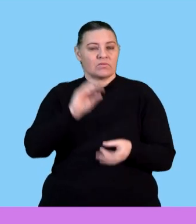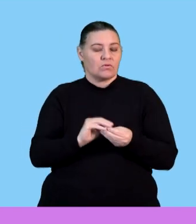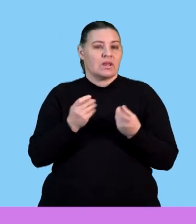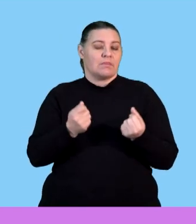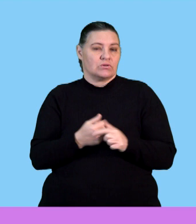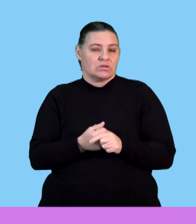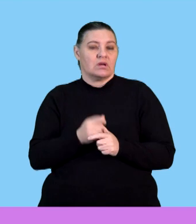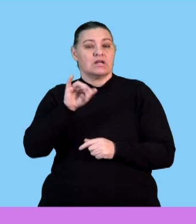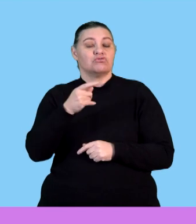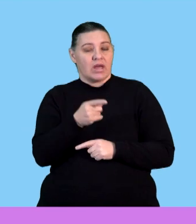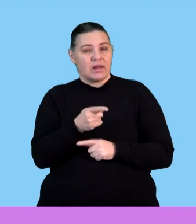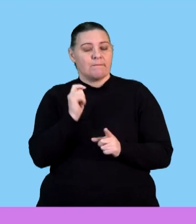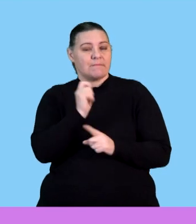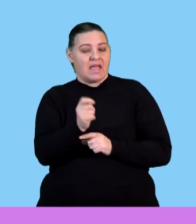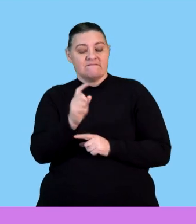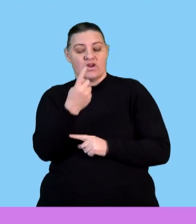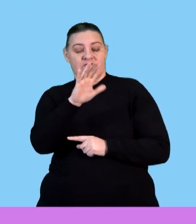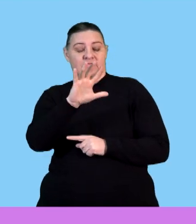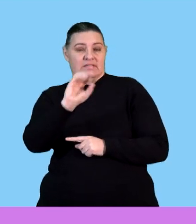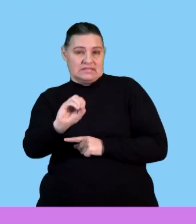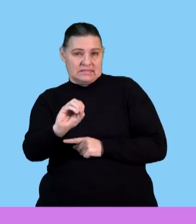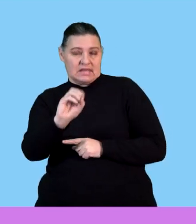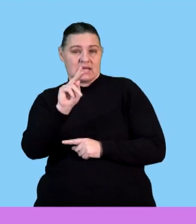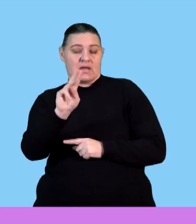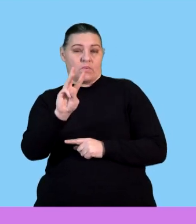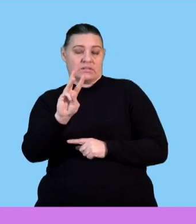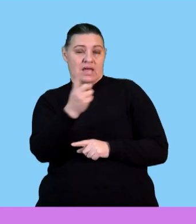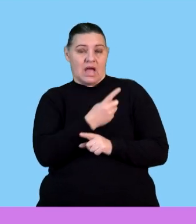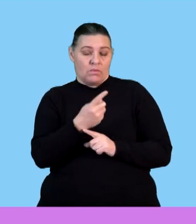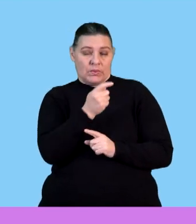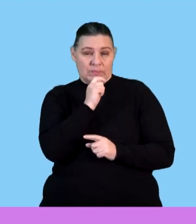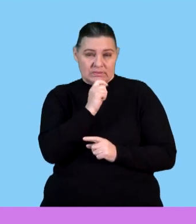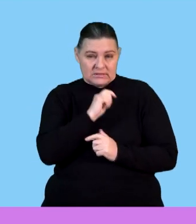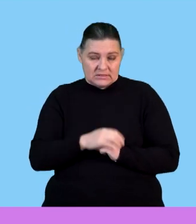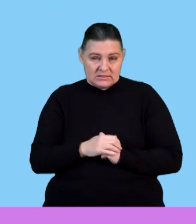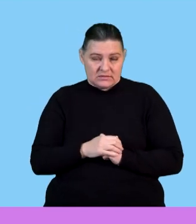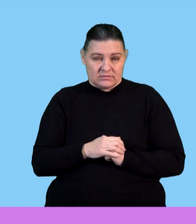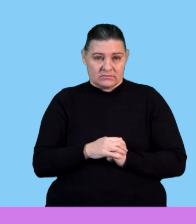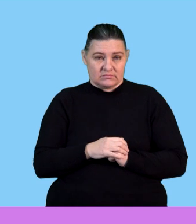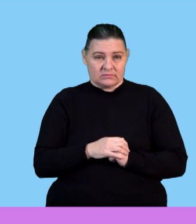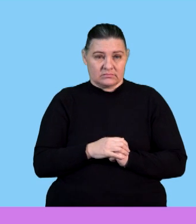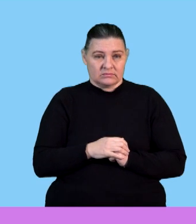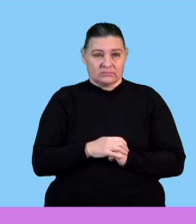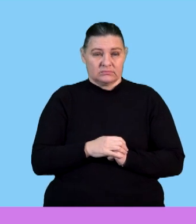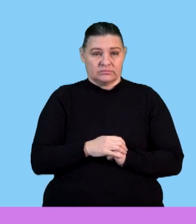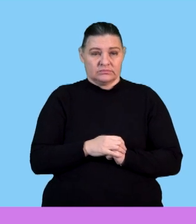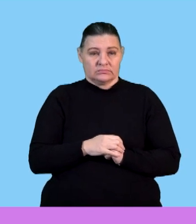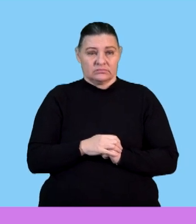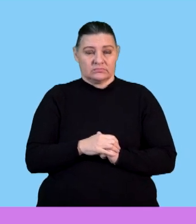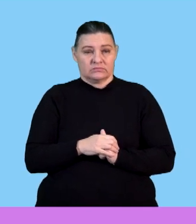total amount that Jane paid for the first 50 kilowatt hours used. All right, so if you're looking at